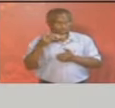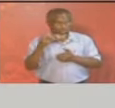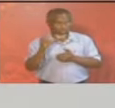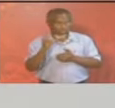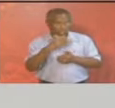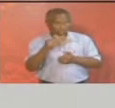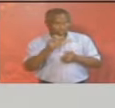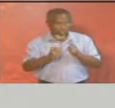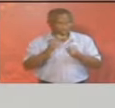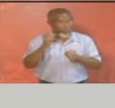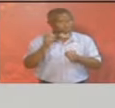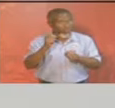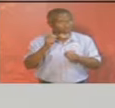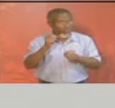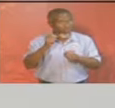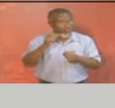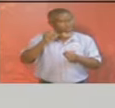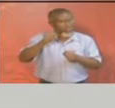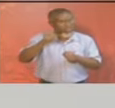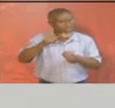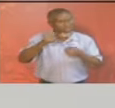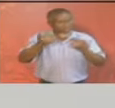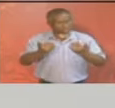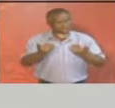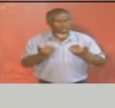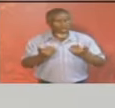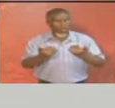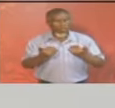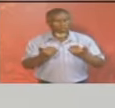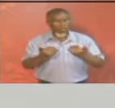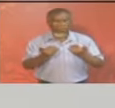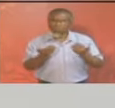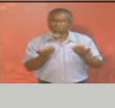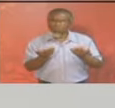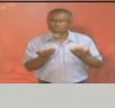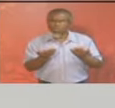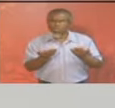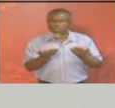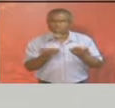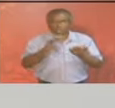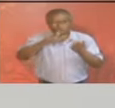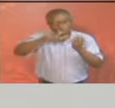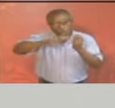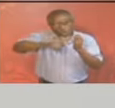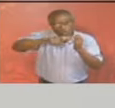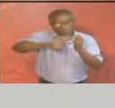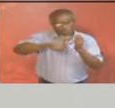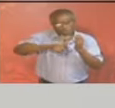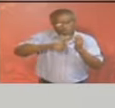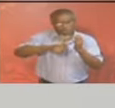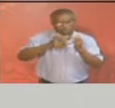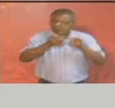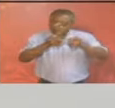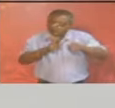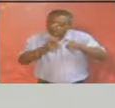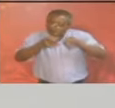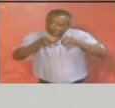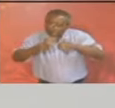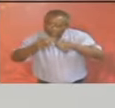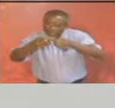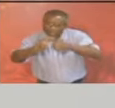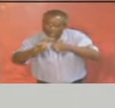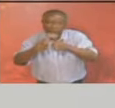Tobago population is currently in what we consider to be low incidence community spread. Low incidence